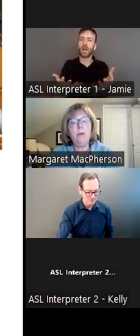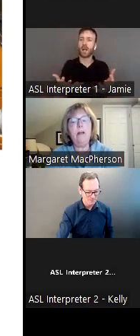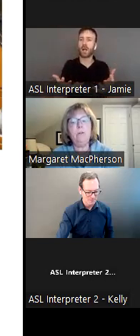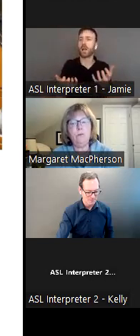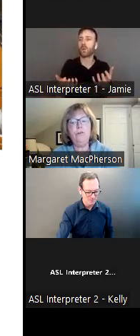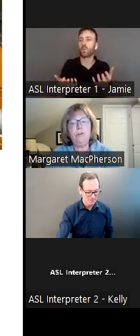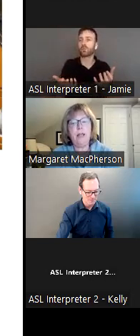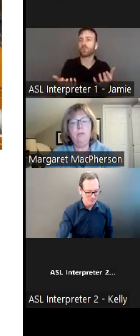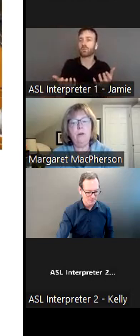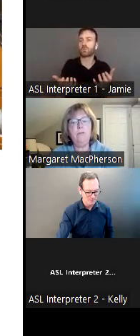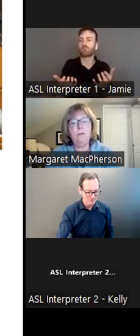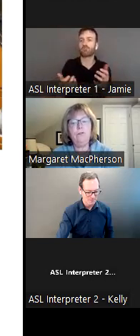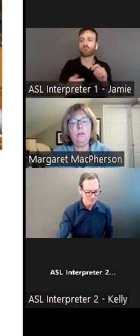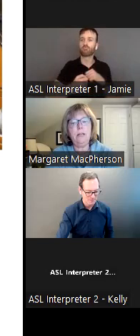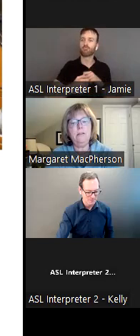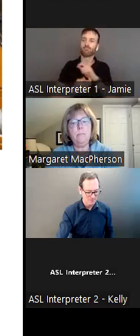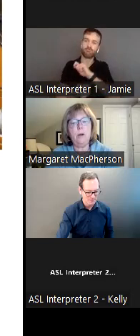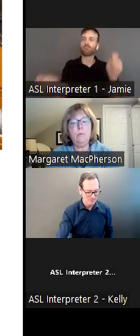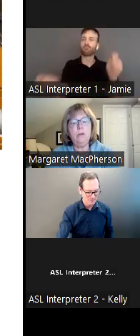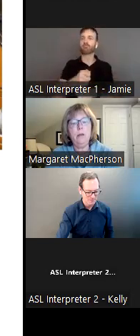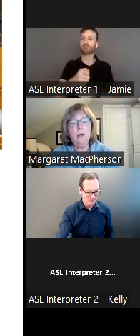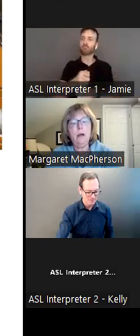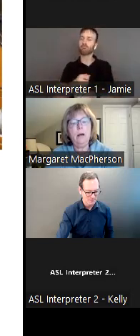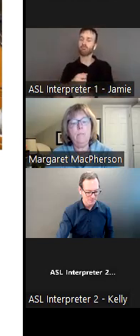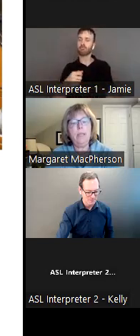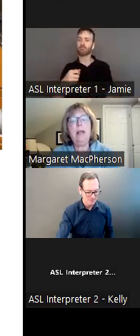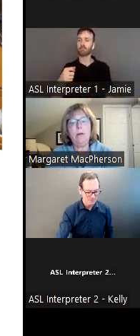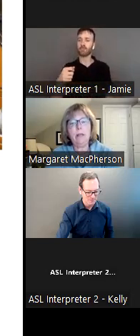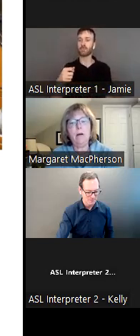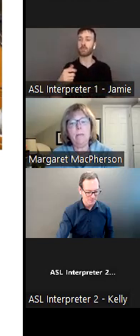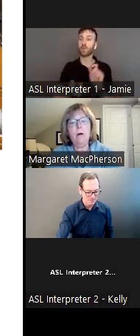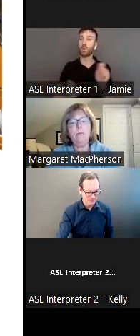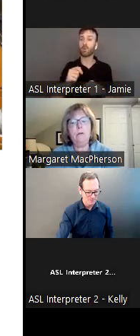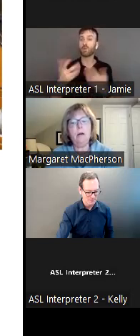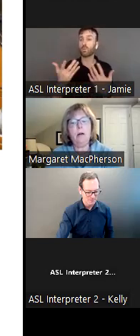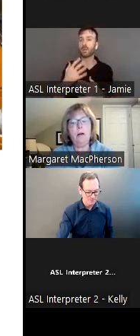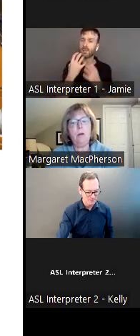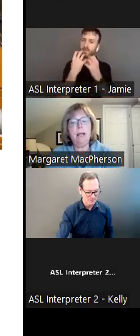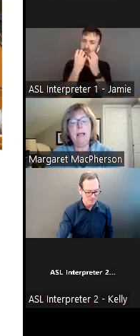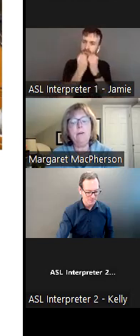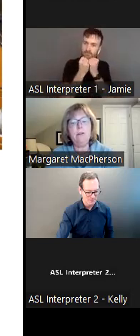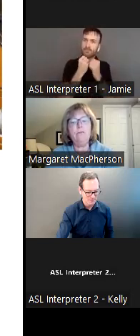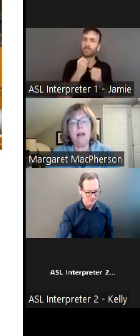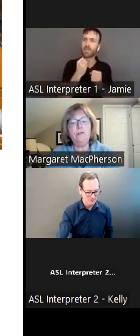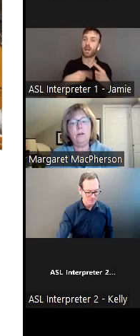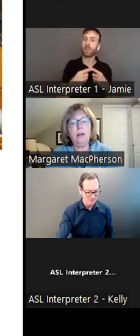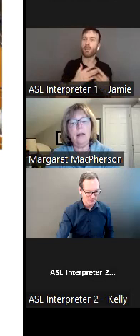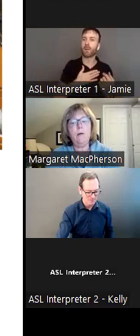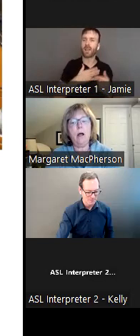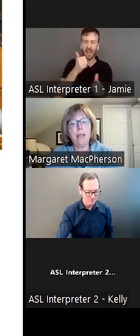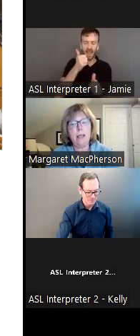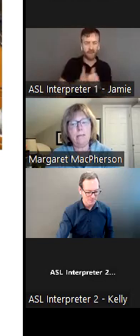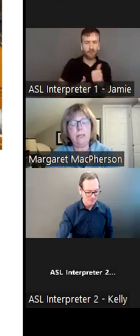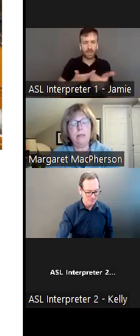there to be a revolution, and the revolution is about caring about my every interaction and